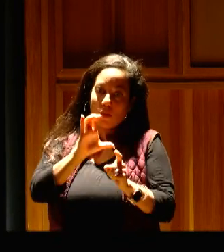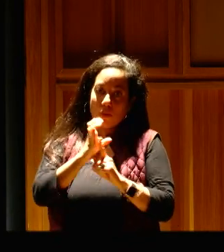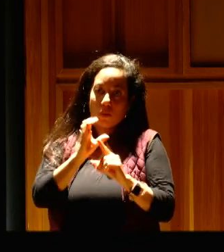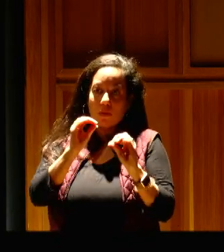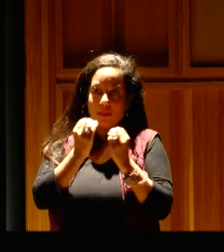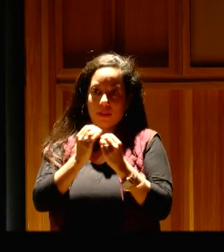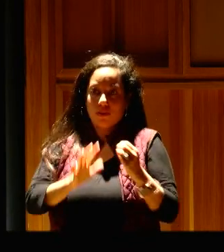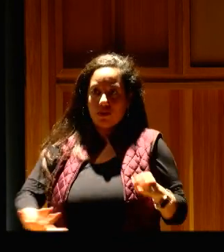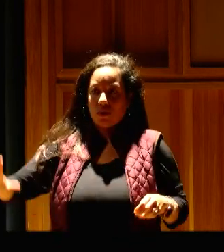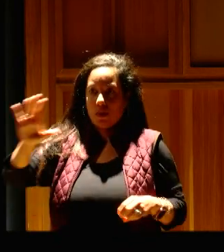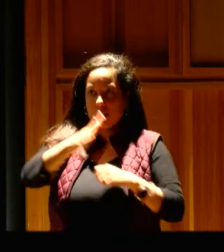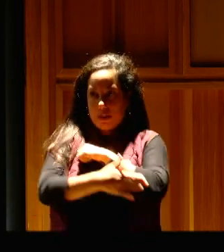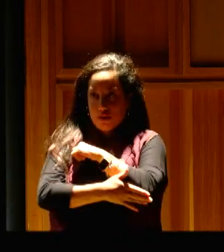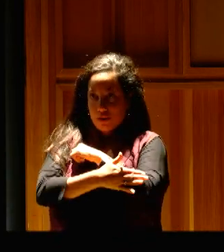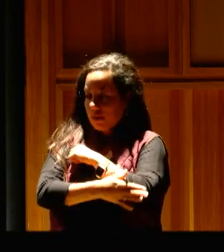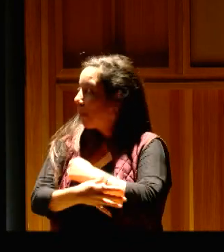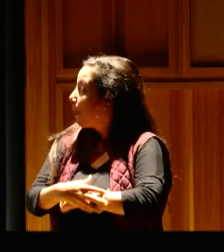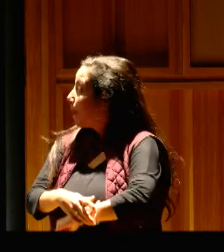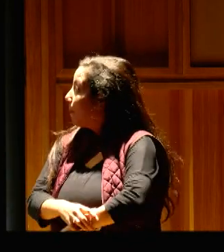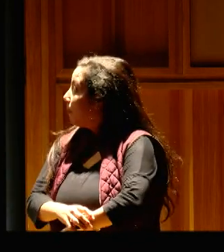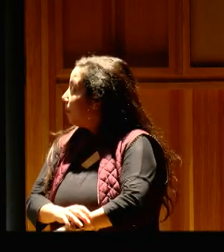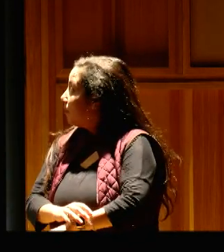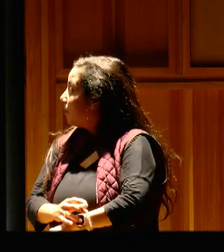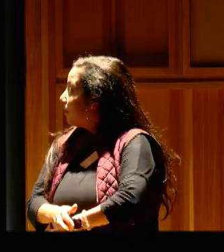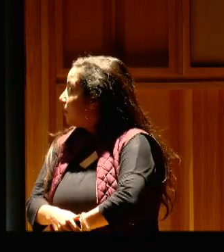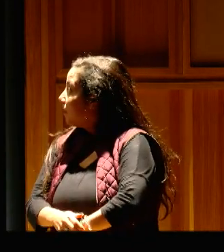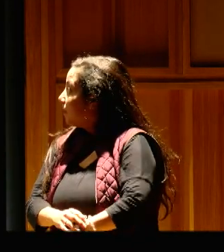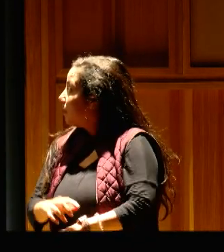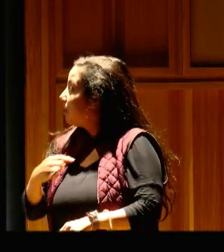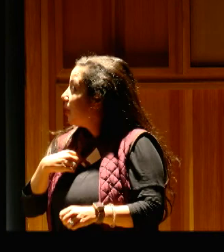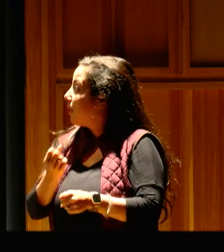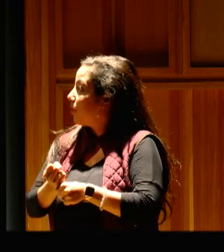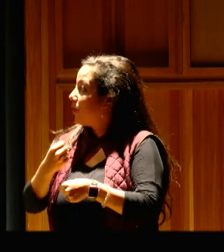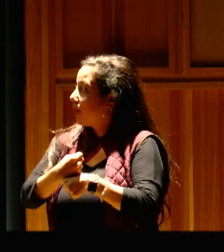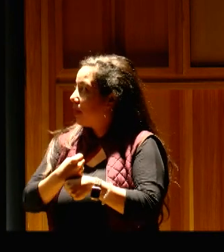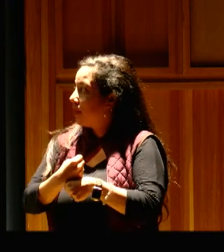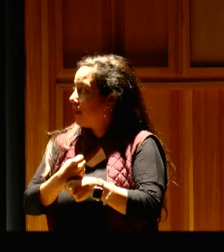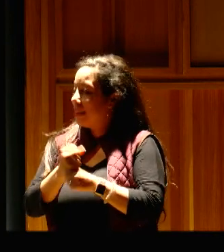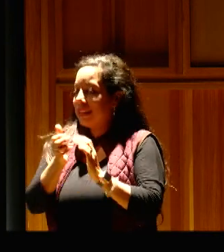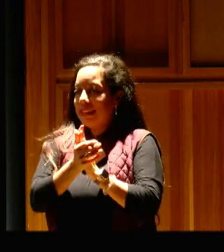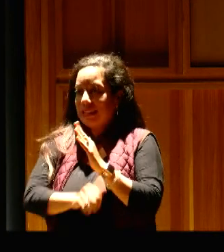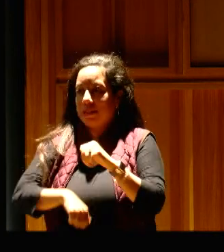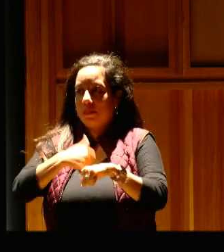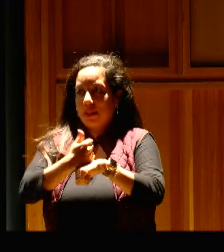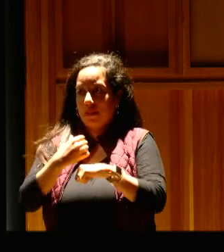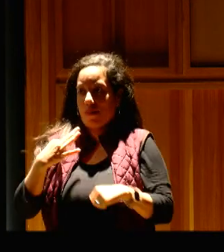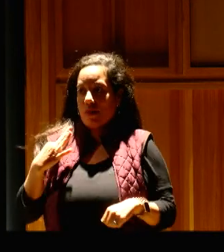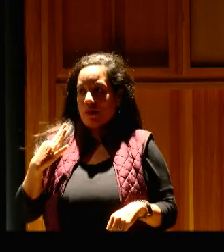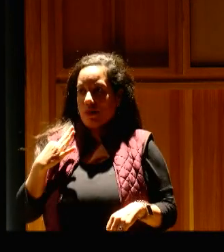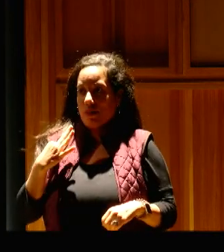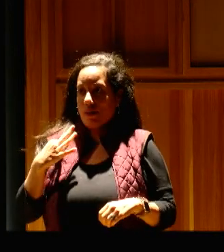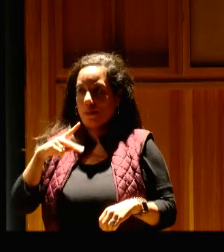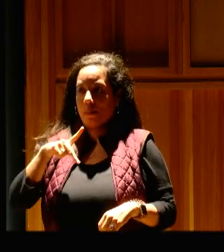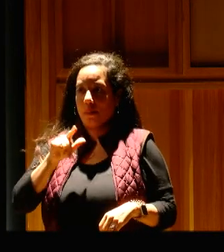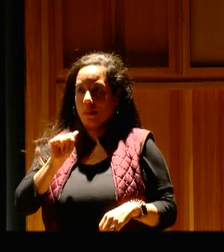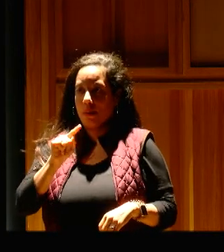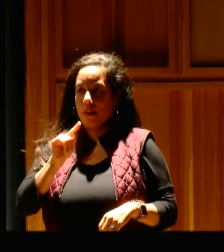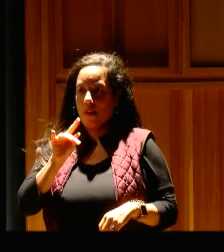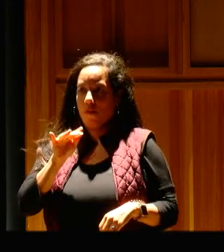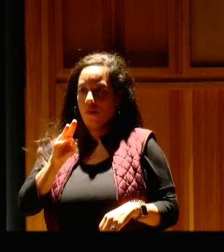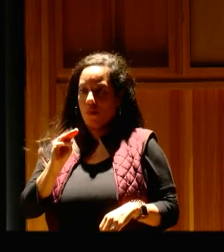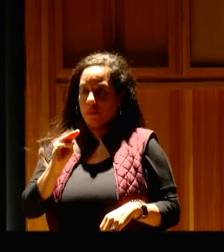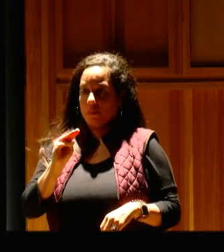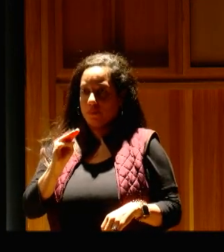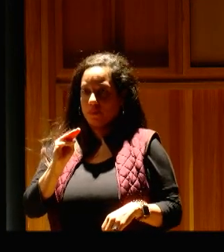country, I've created a skills-based volunteering platform that connects pro bono